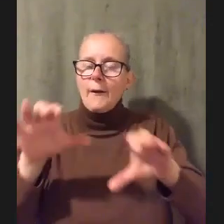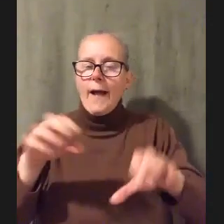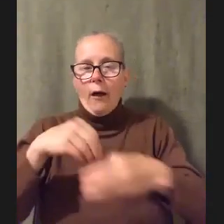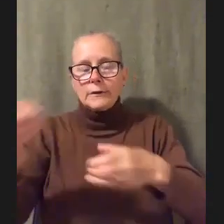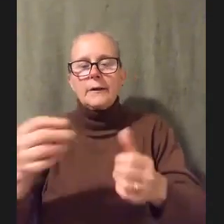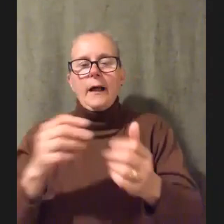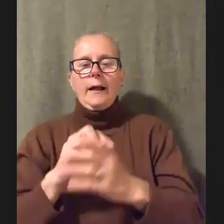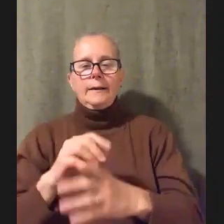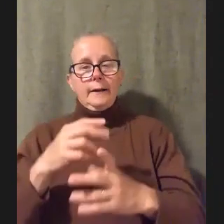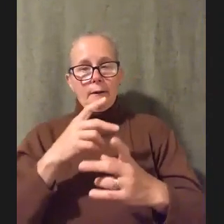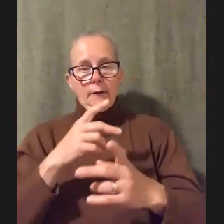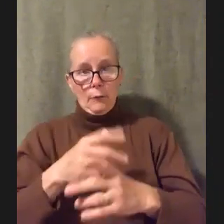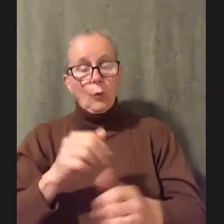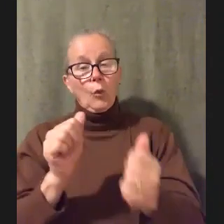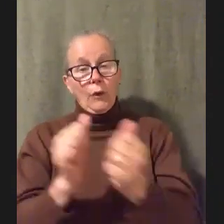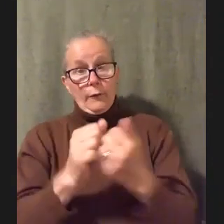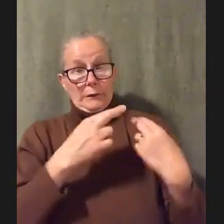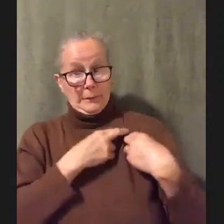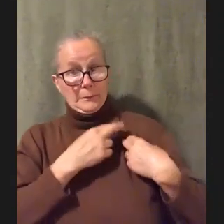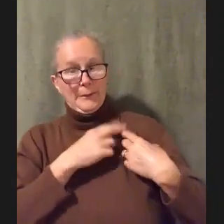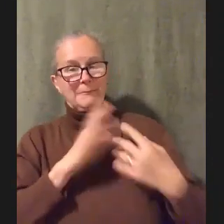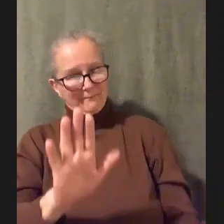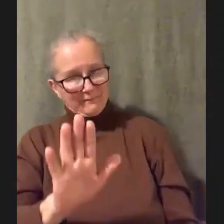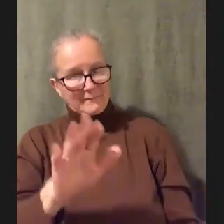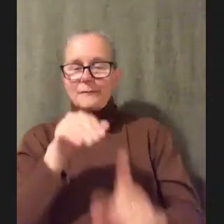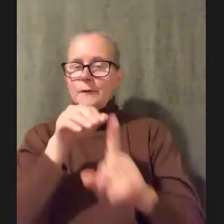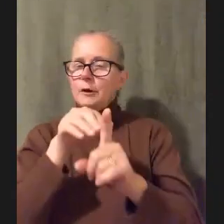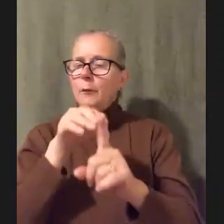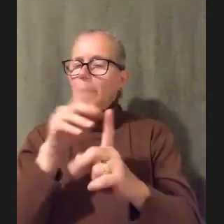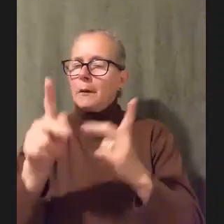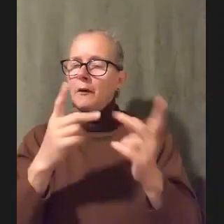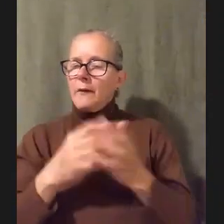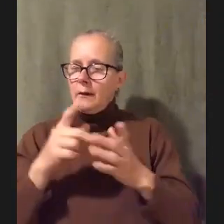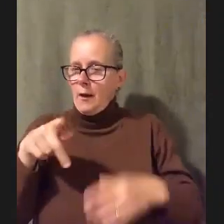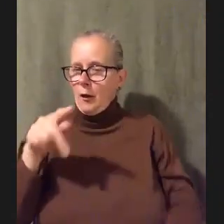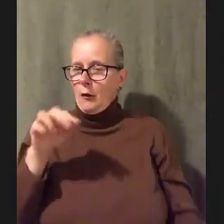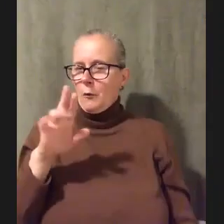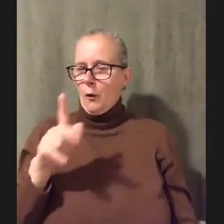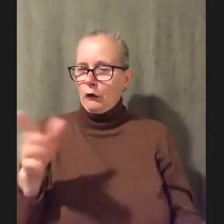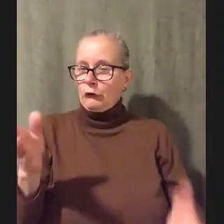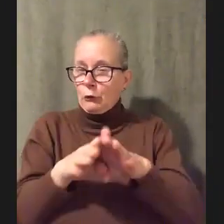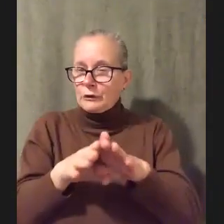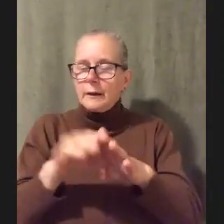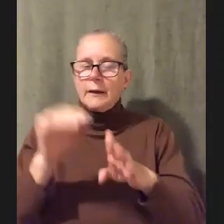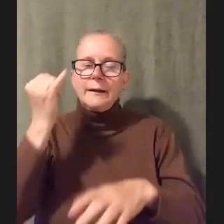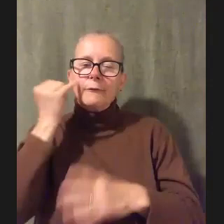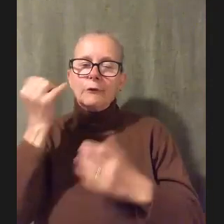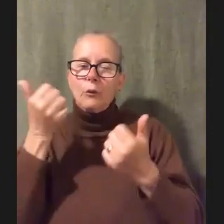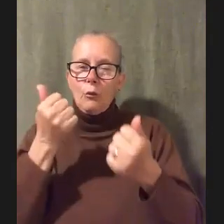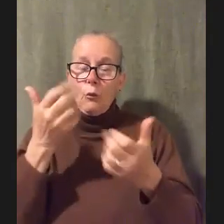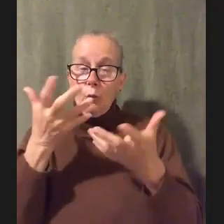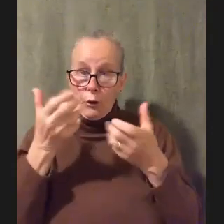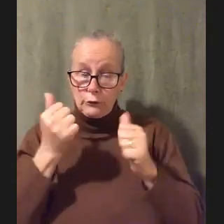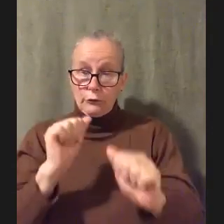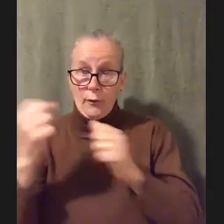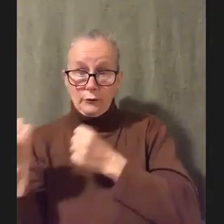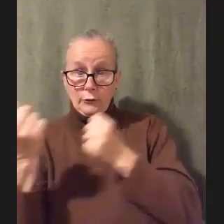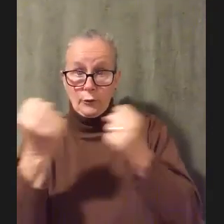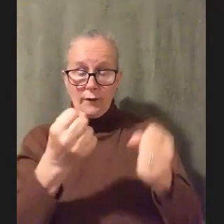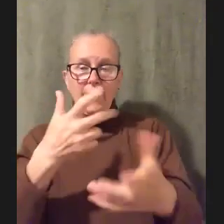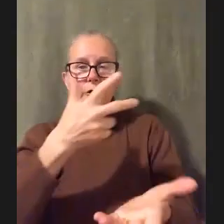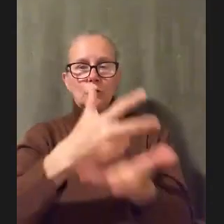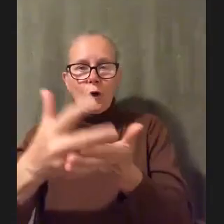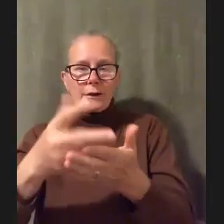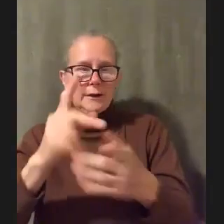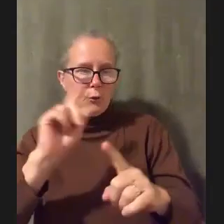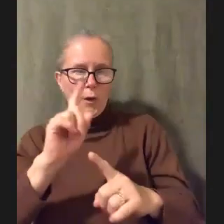yourselves. Want to remind people with the park closures that if you are trying to take a car and you are parking where trailheads or